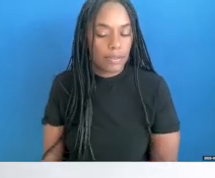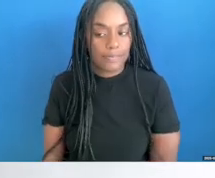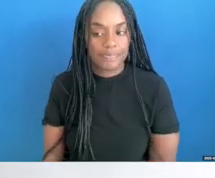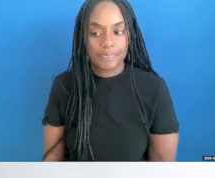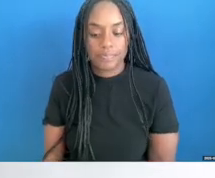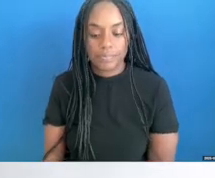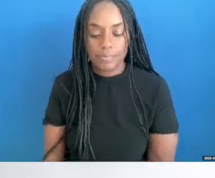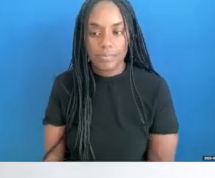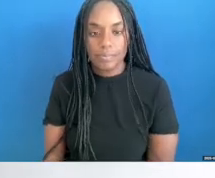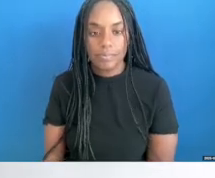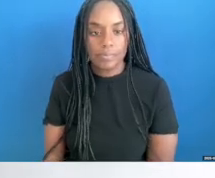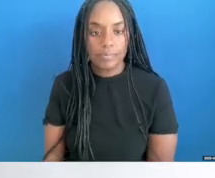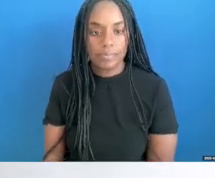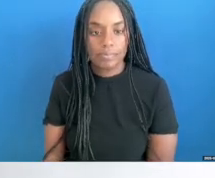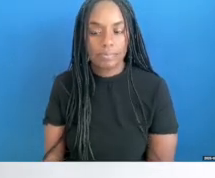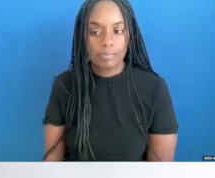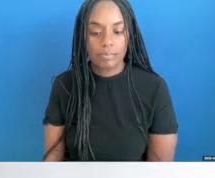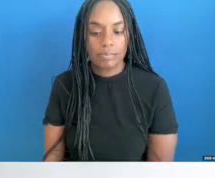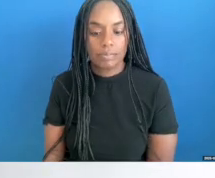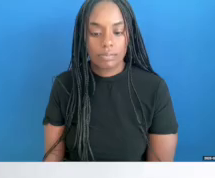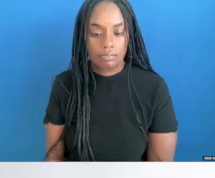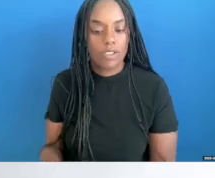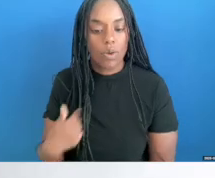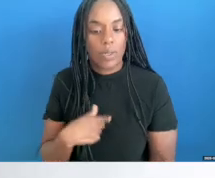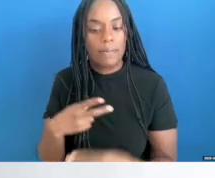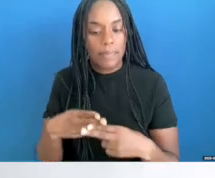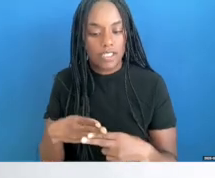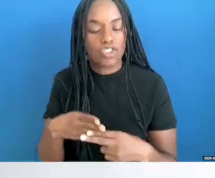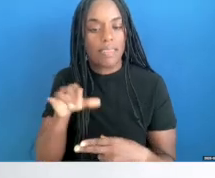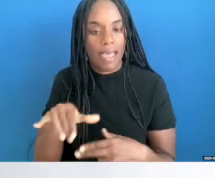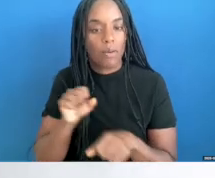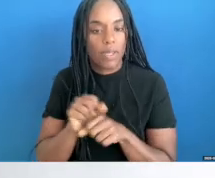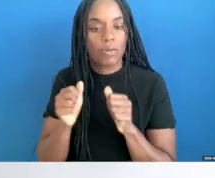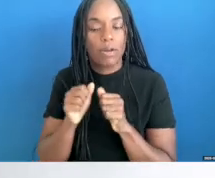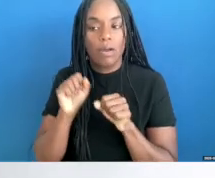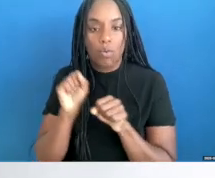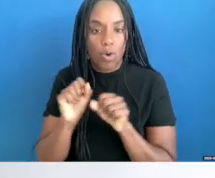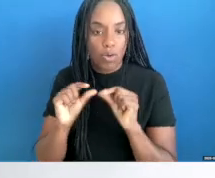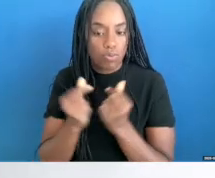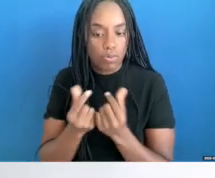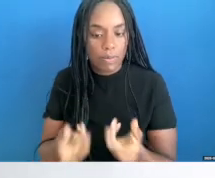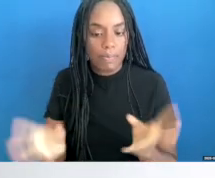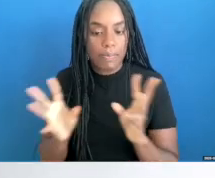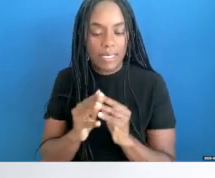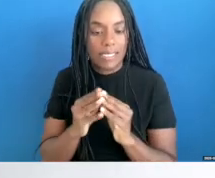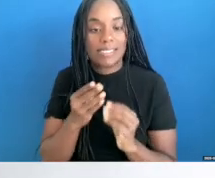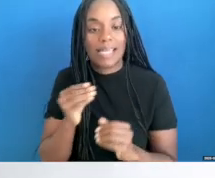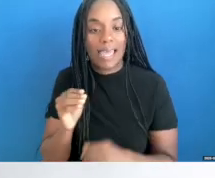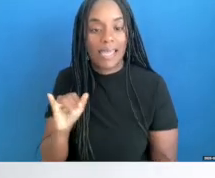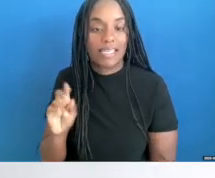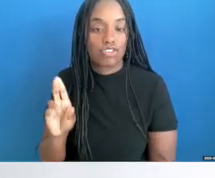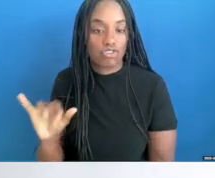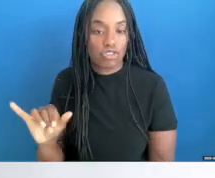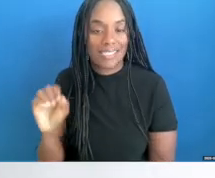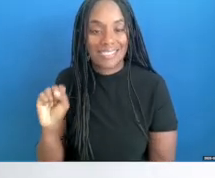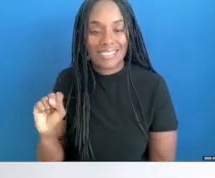that's something that we mentioned with these work group meetings with industry stakeholders that we will be looking